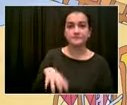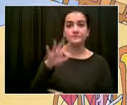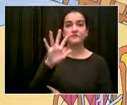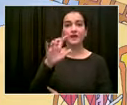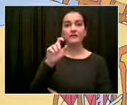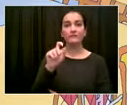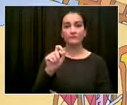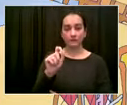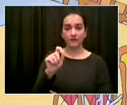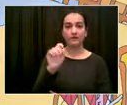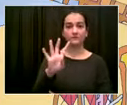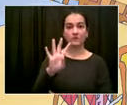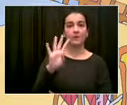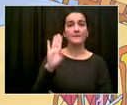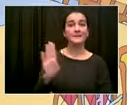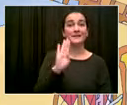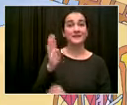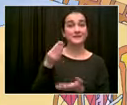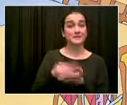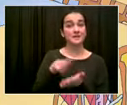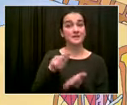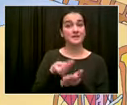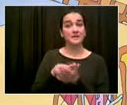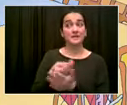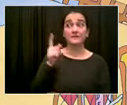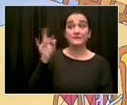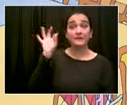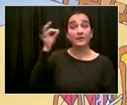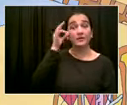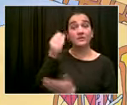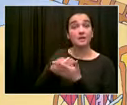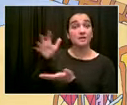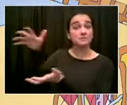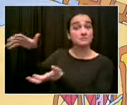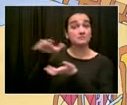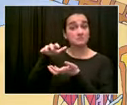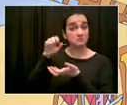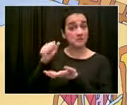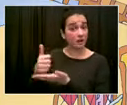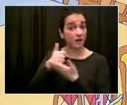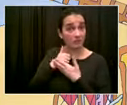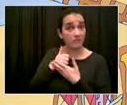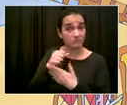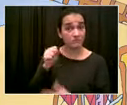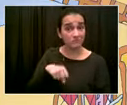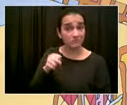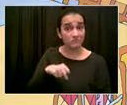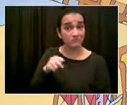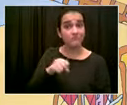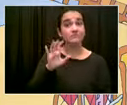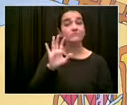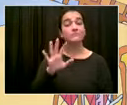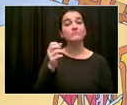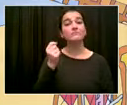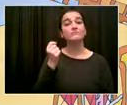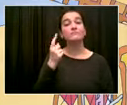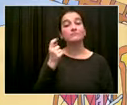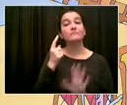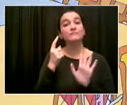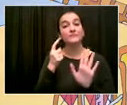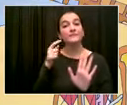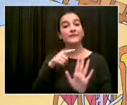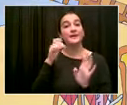can be done, and it needs to be done. We're 19th in America in our educational performance, 19th.